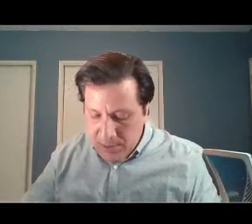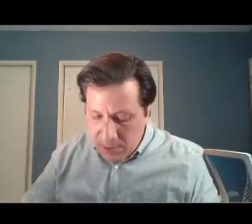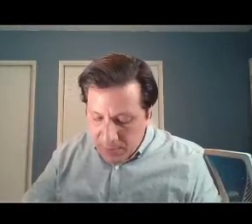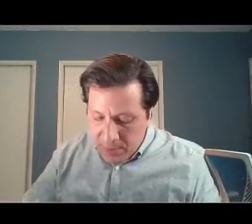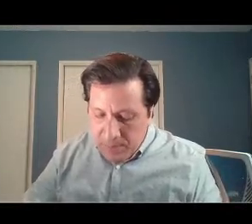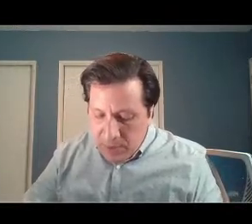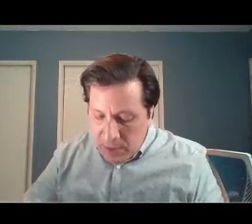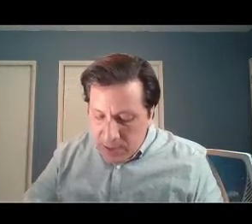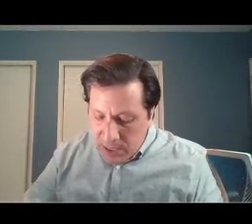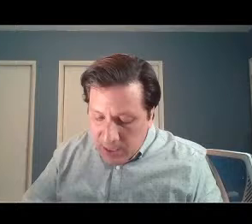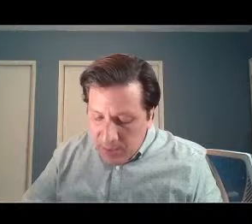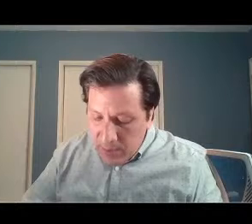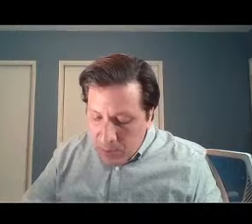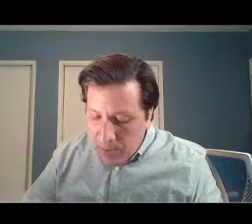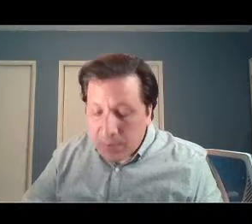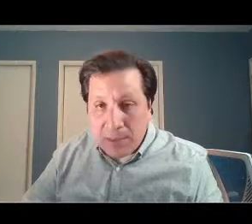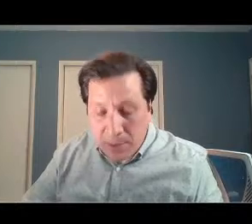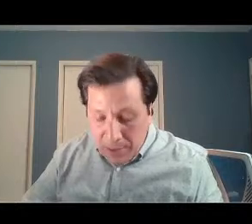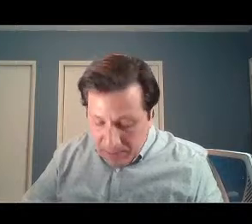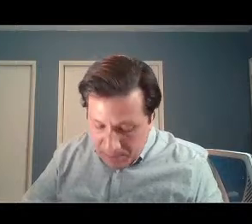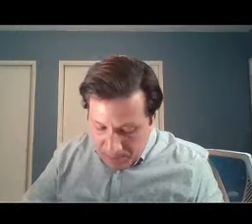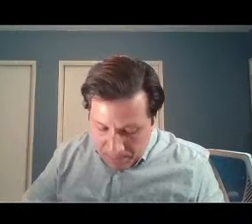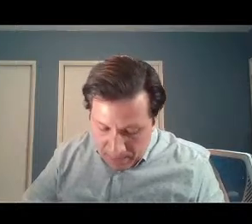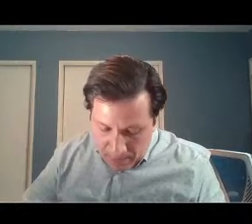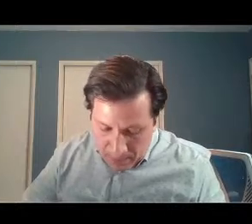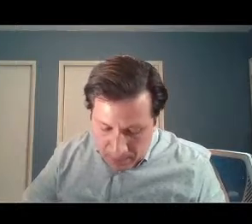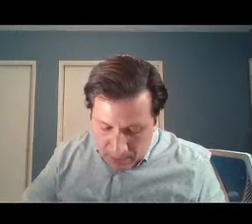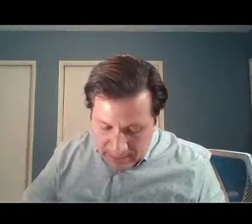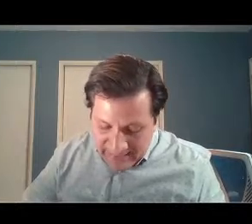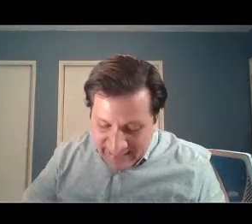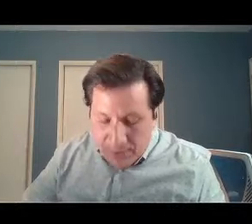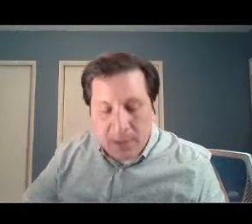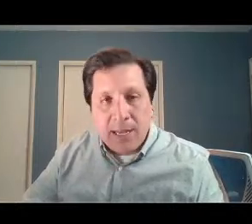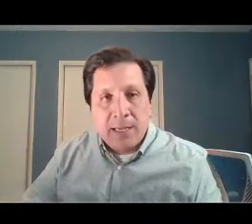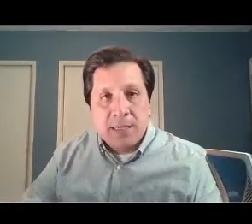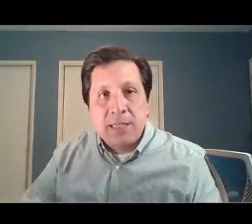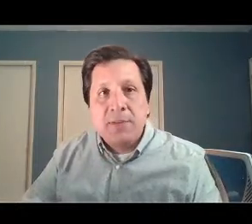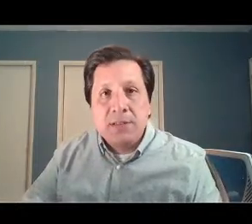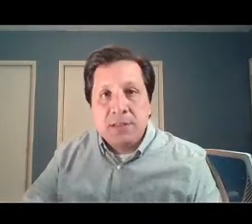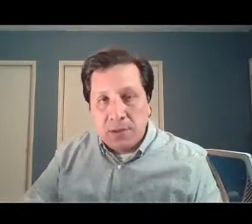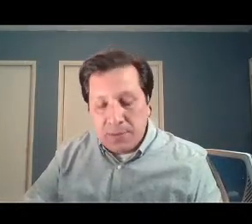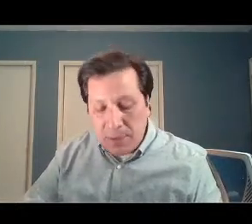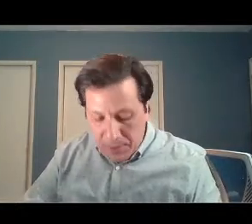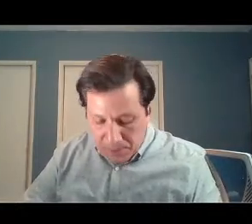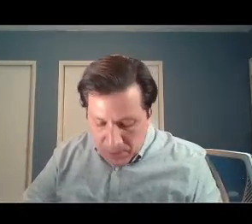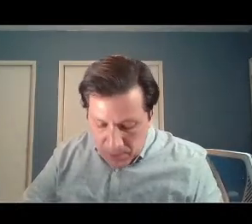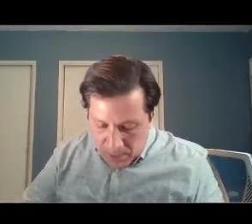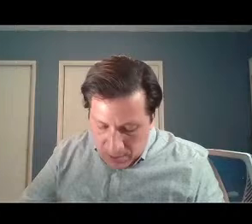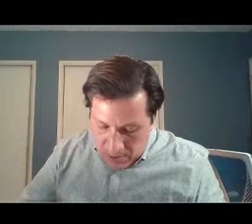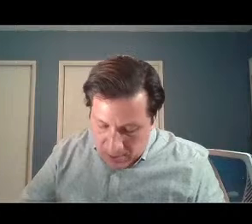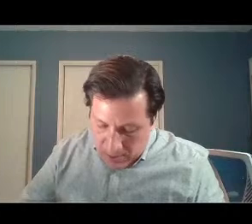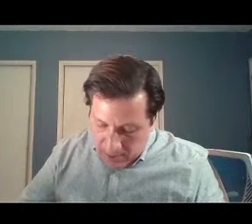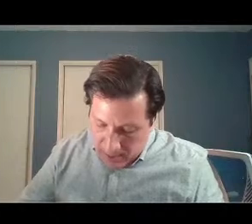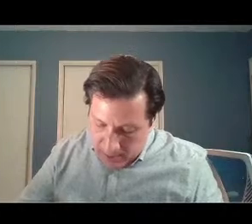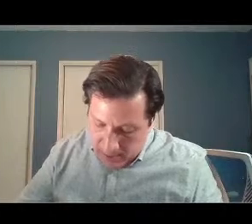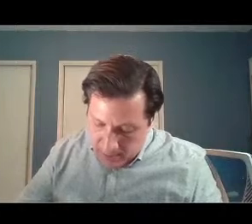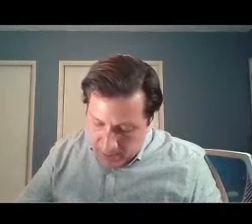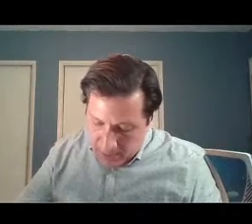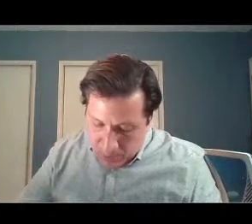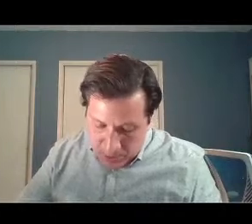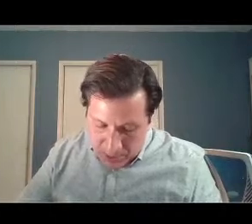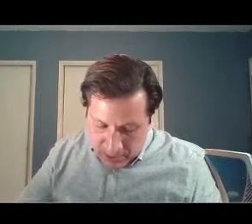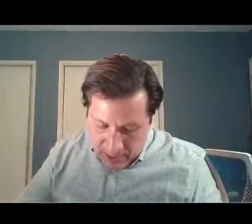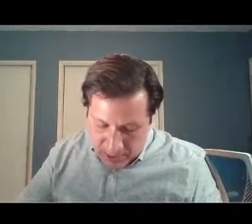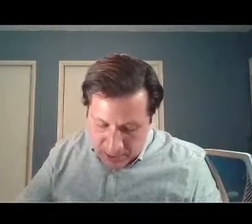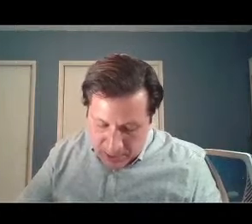president Flores myself and seconded by board member iara uh and carried on a 70 vote